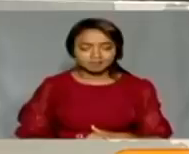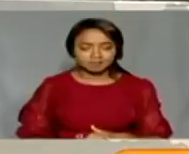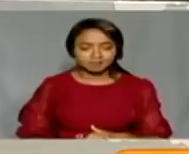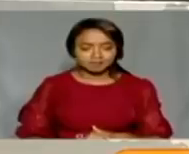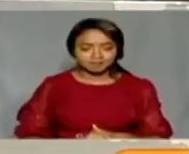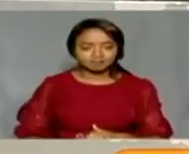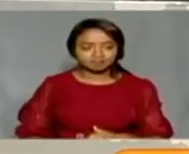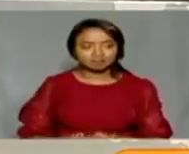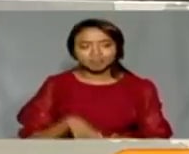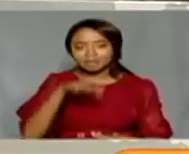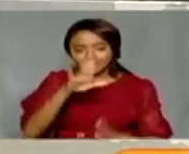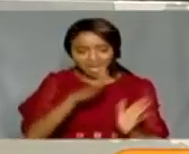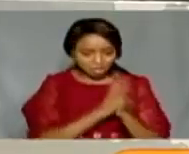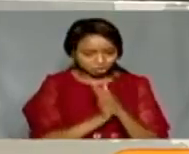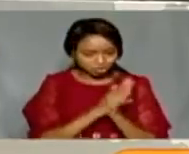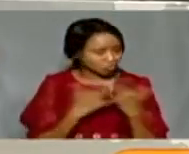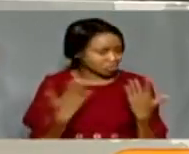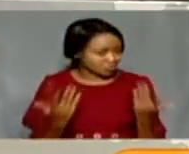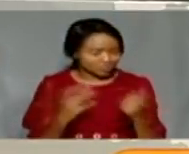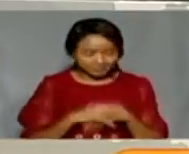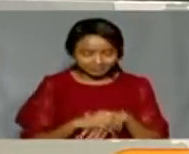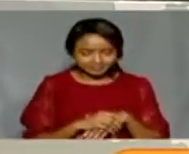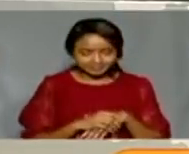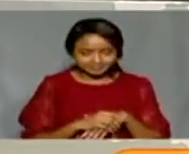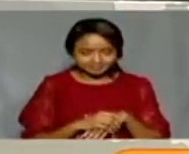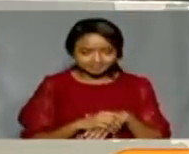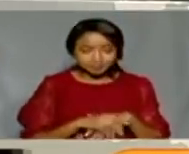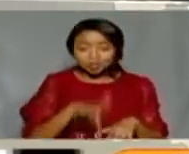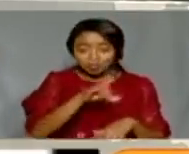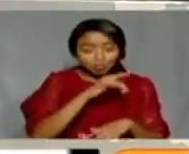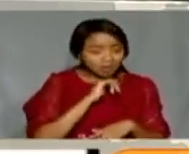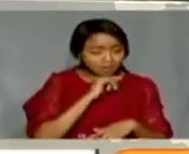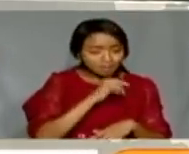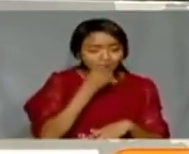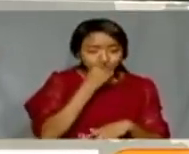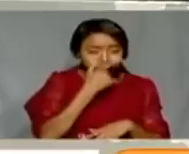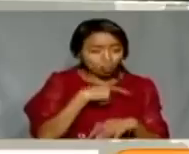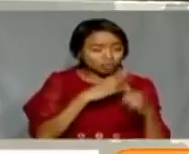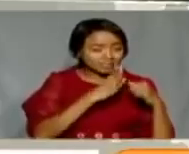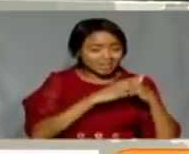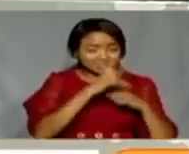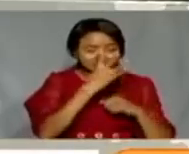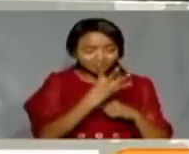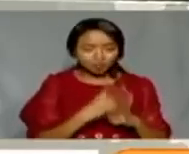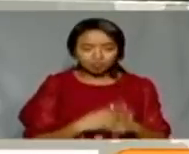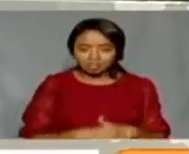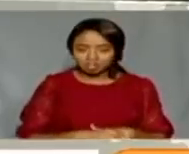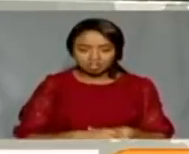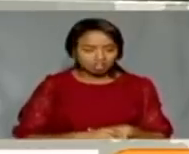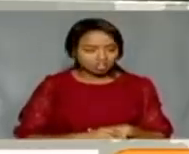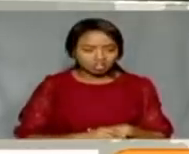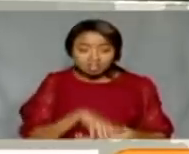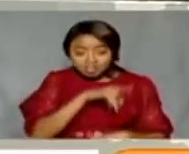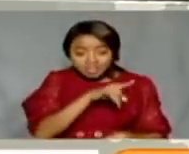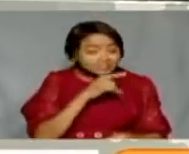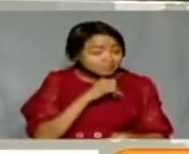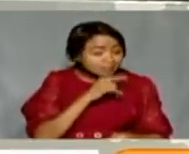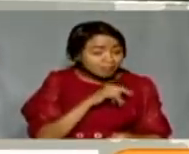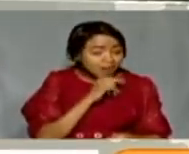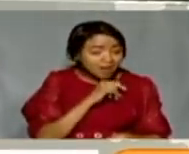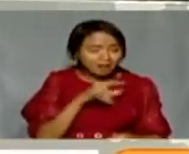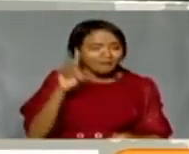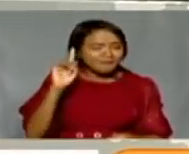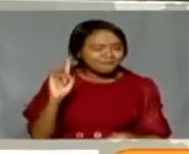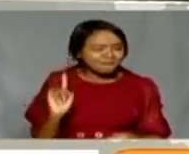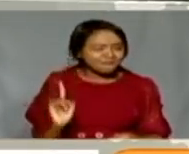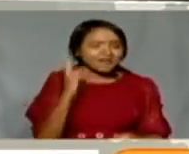your story. And tonight, your story, we feature 94-year-old Mzee Philip Toikan Ole Lemein. Mzee Lemein, Narok's